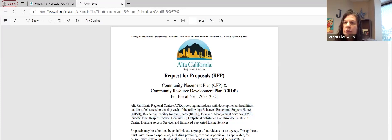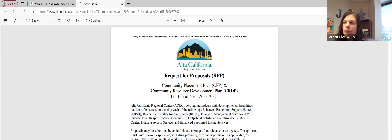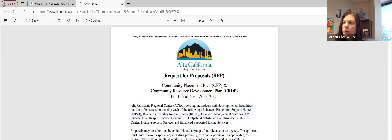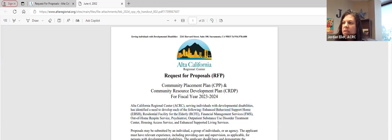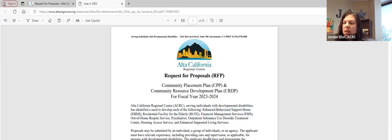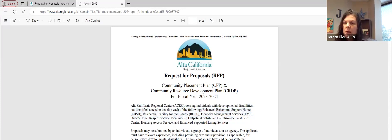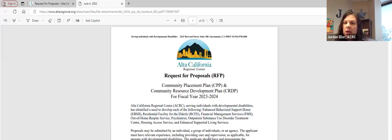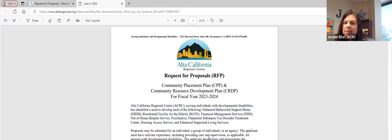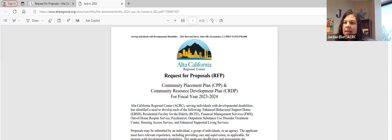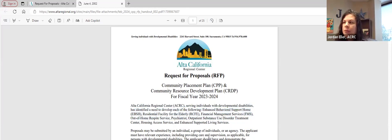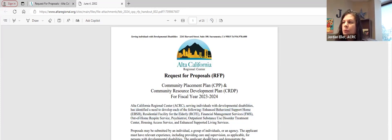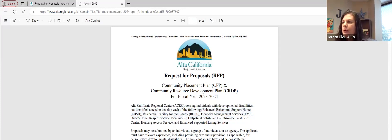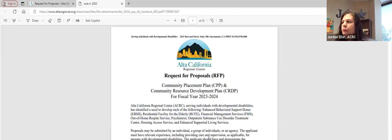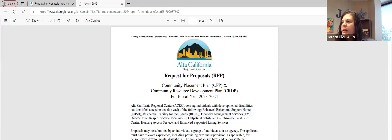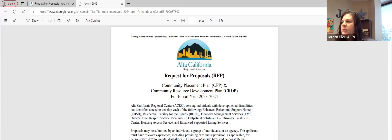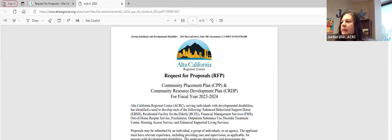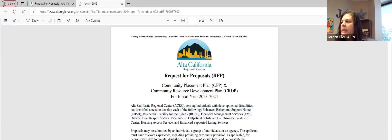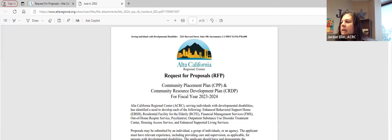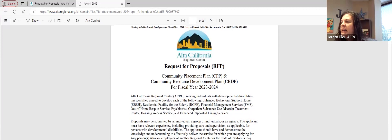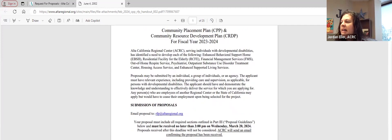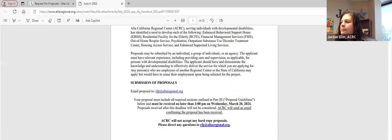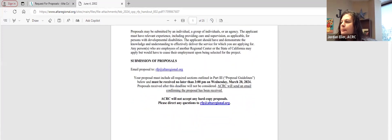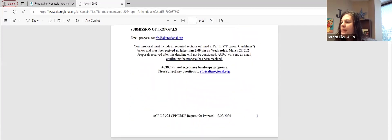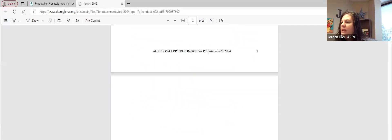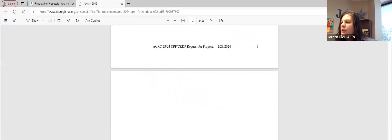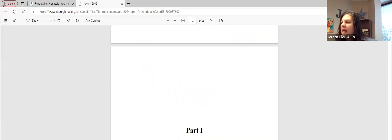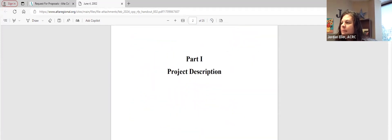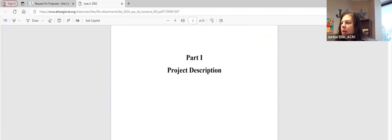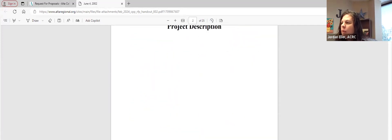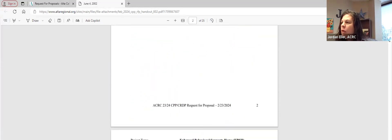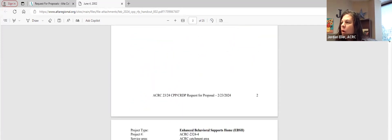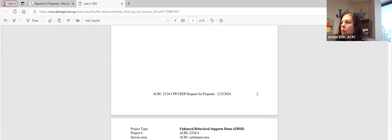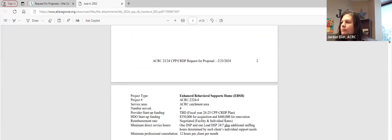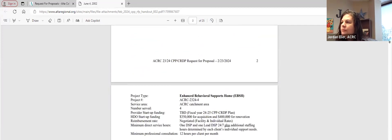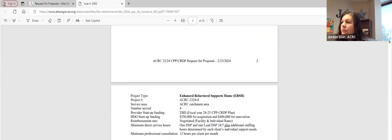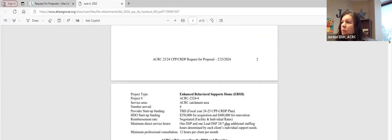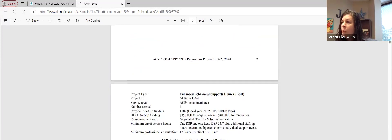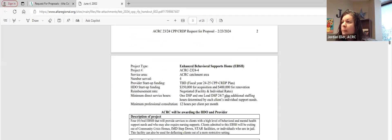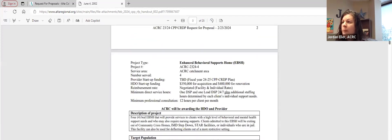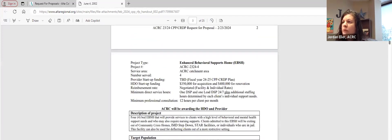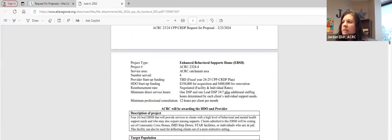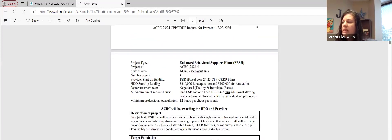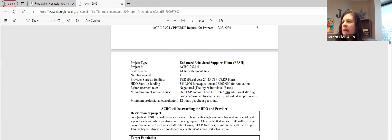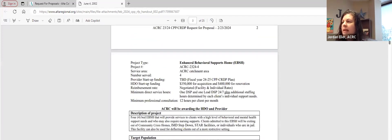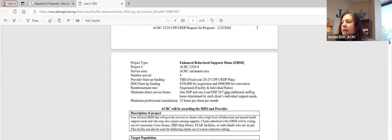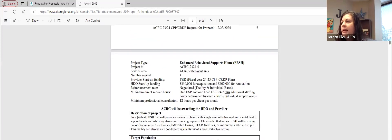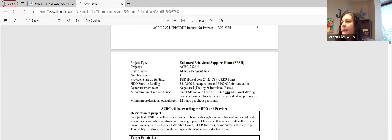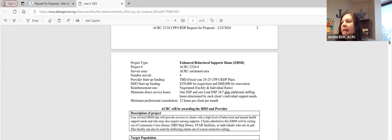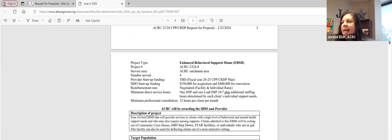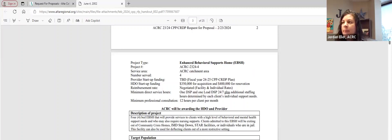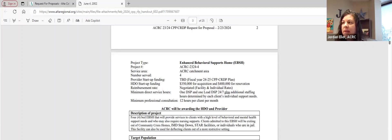here goes into full detail. I'll kind of scan through it for us. But as you guys may recall, we are proposing